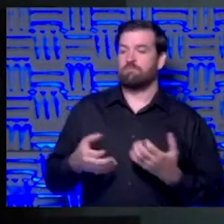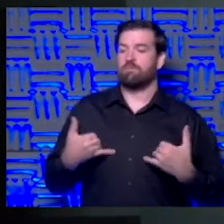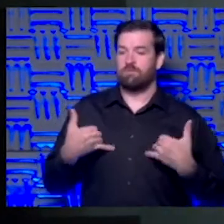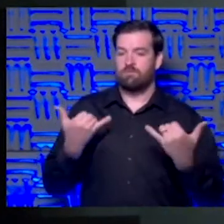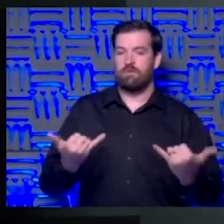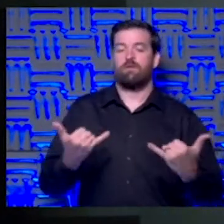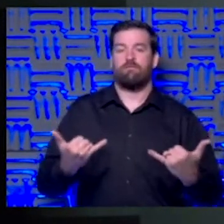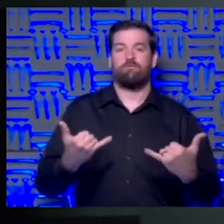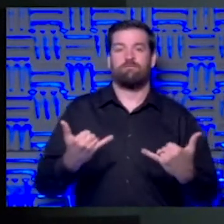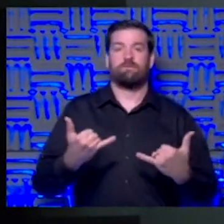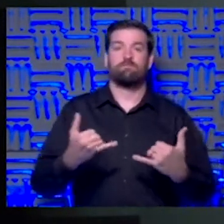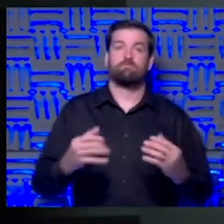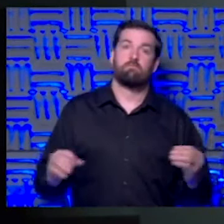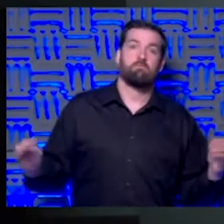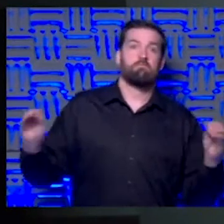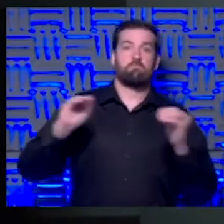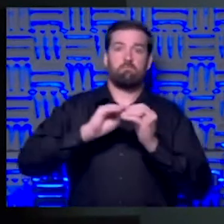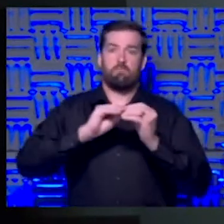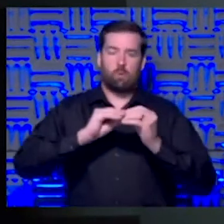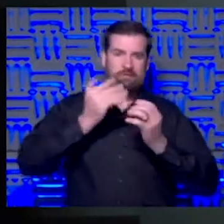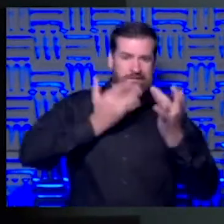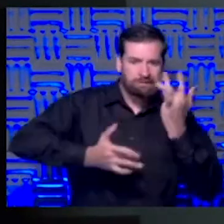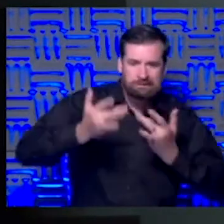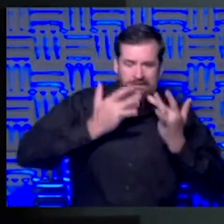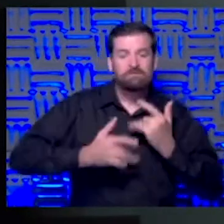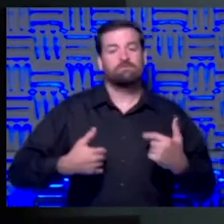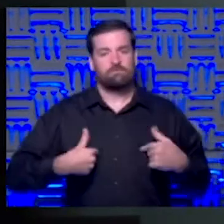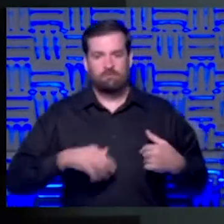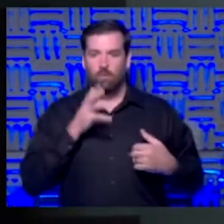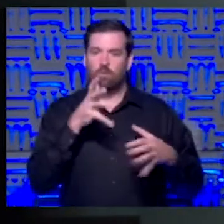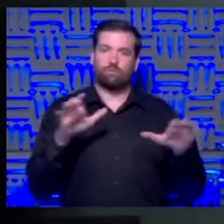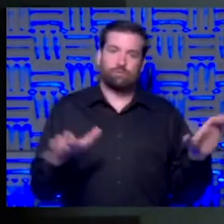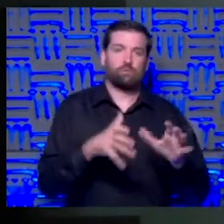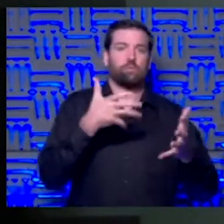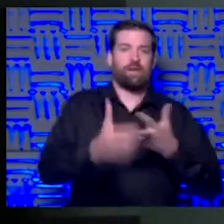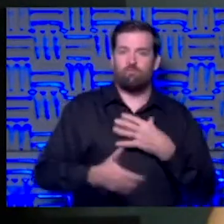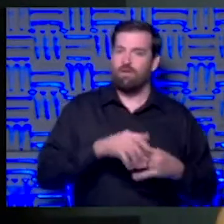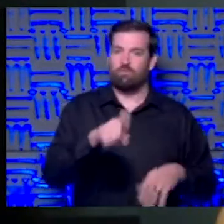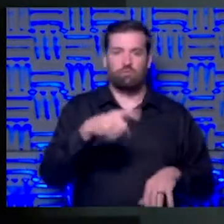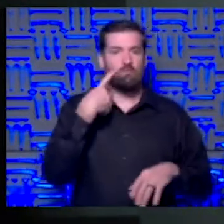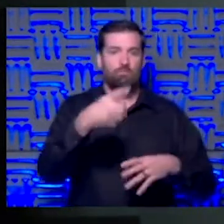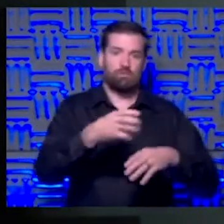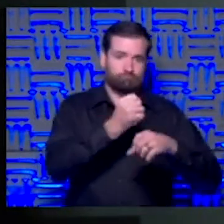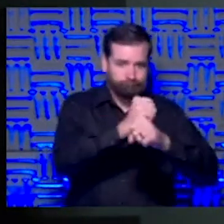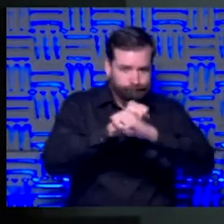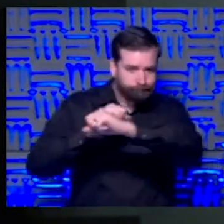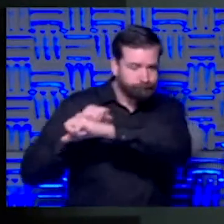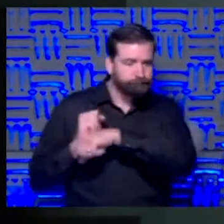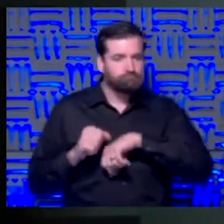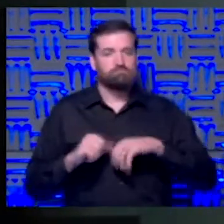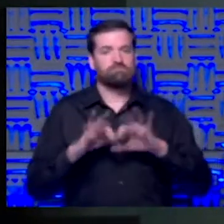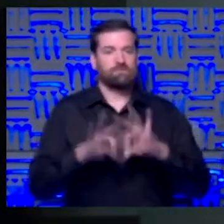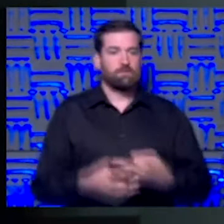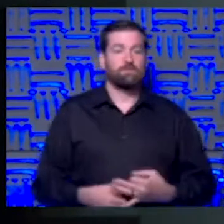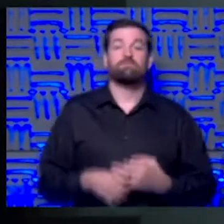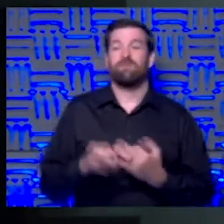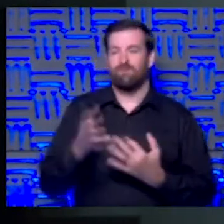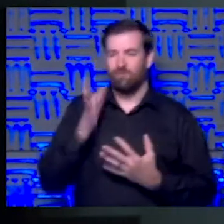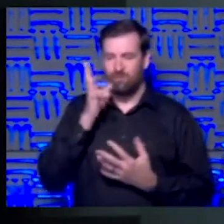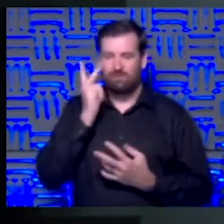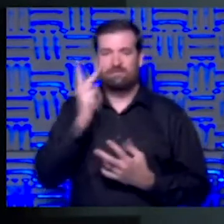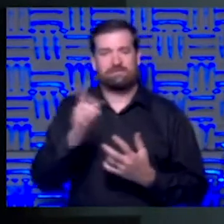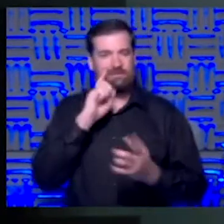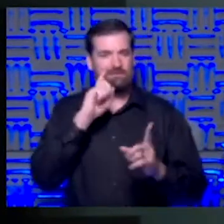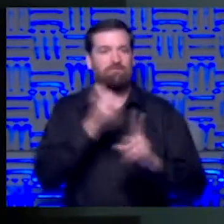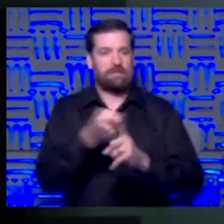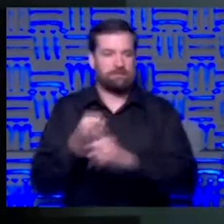economic insecurities. I'm going to do what I have to do to make sure that my family is taken care of. And so in that way, we're going to see some results. And so, or some effects. And so I think a lot